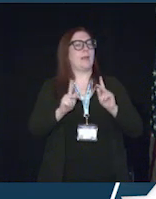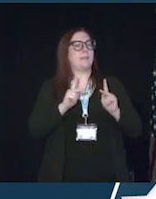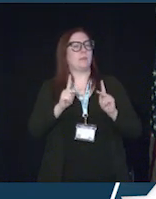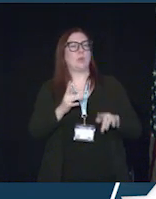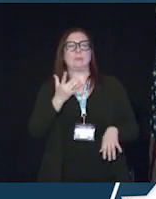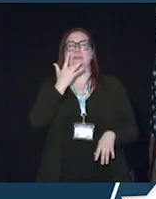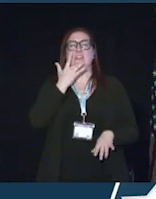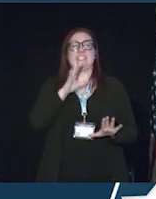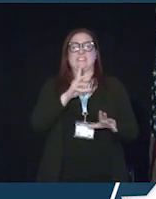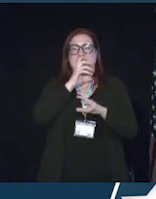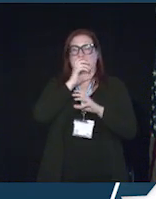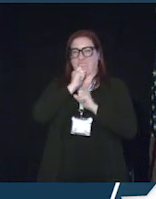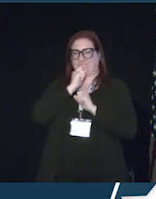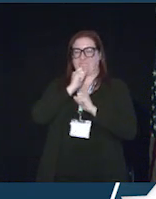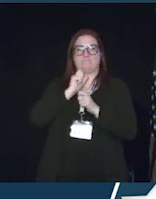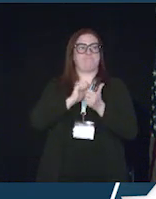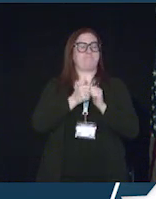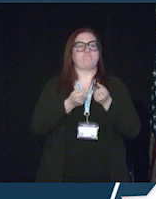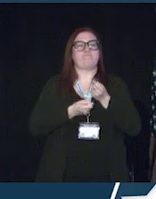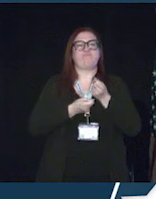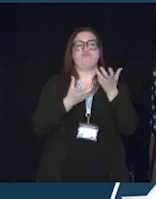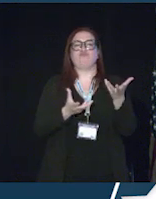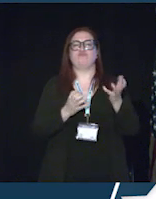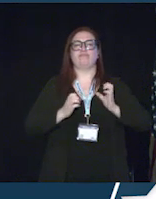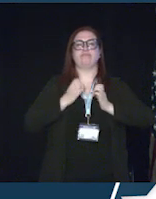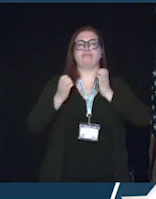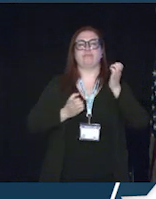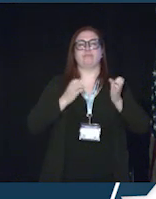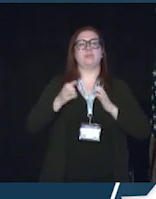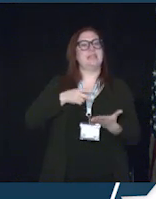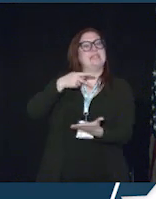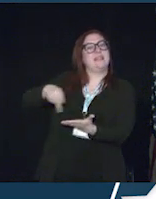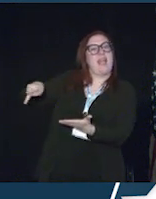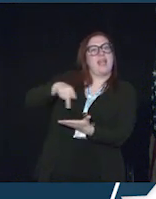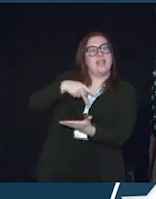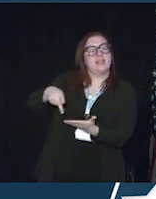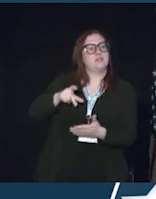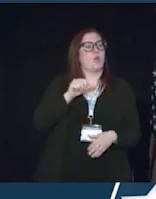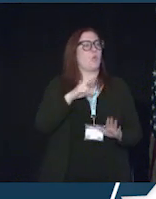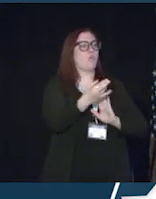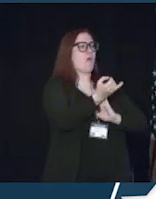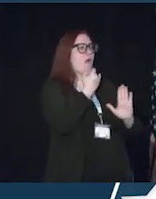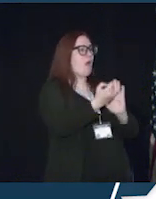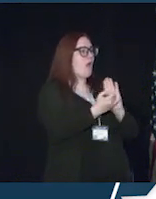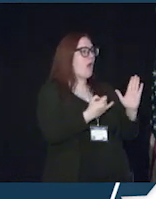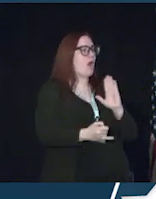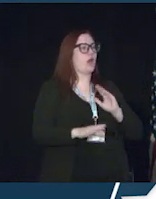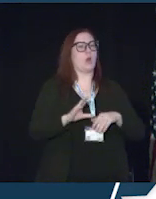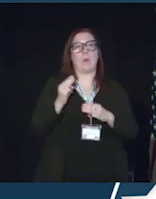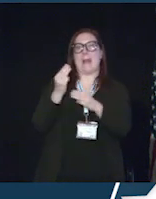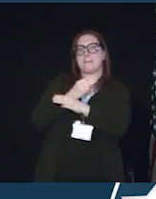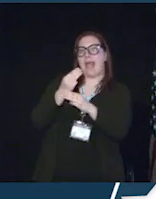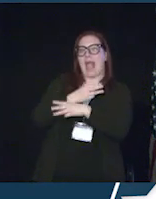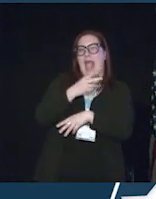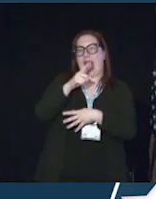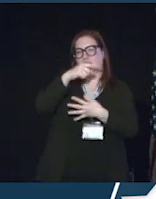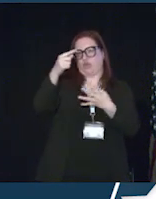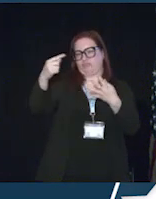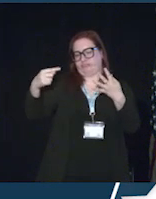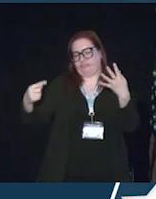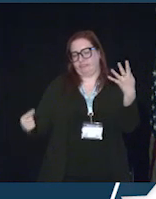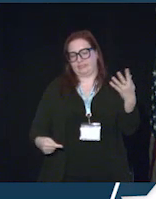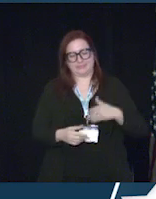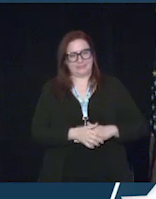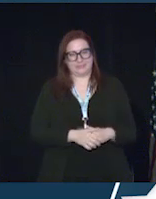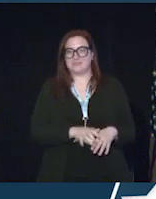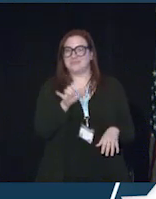not to talk but instead express their emotions through dance or art or math or something else like that.